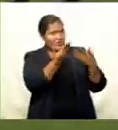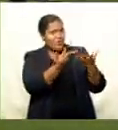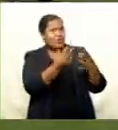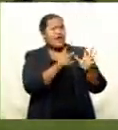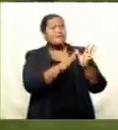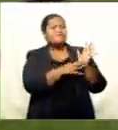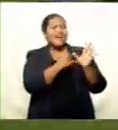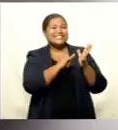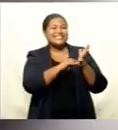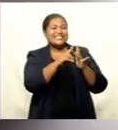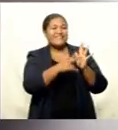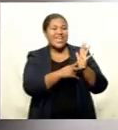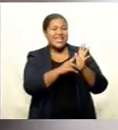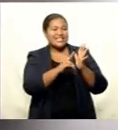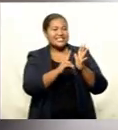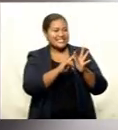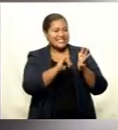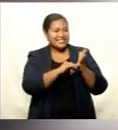Masivesi Ndakuwanga.